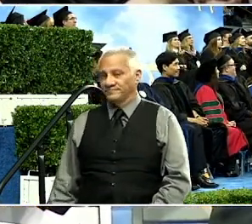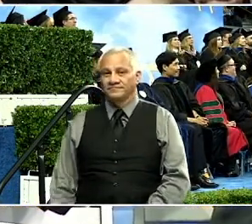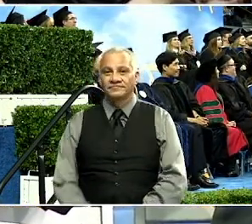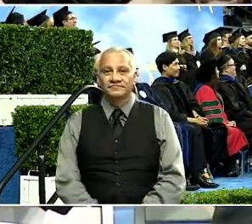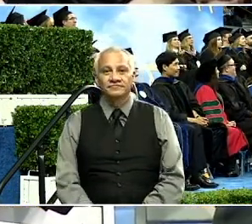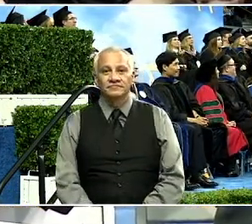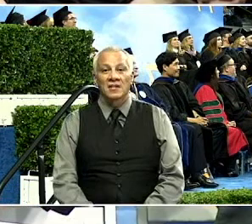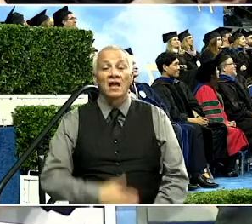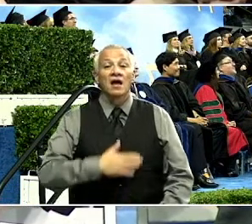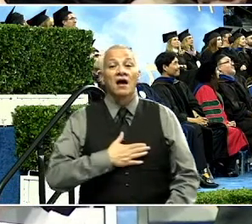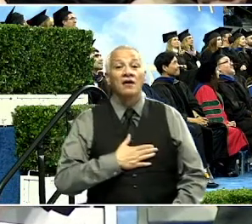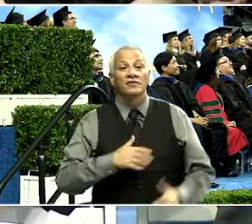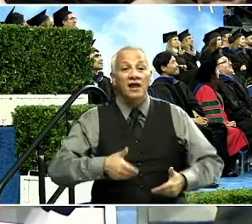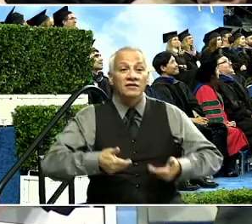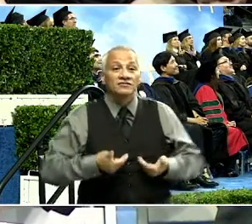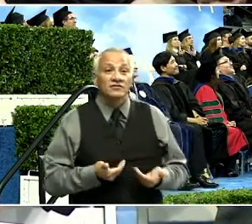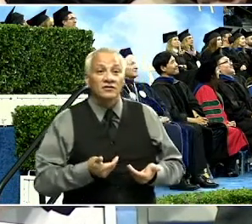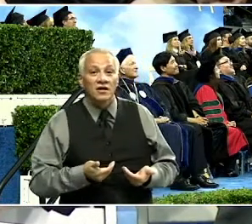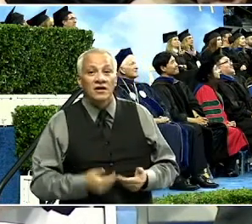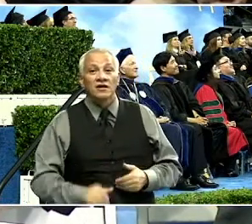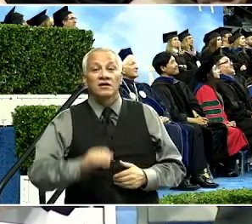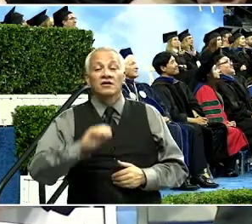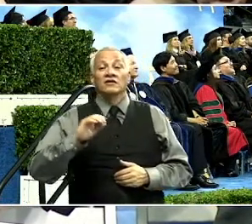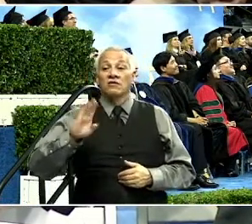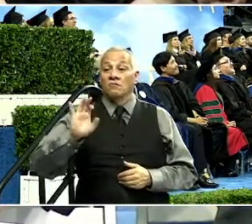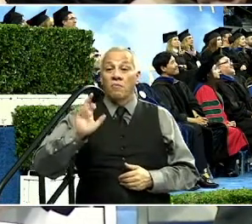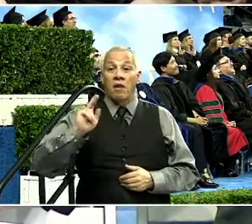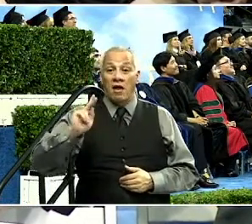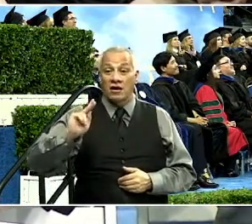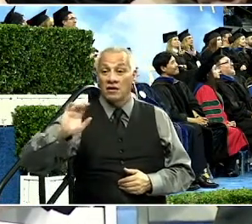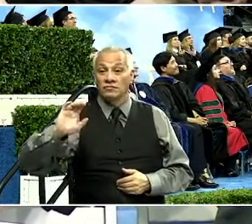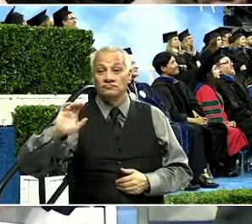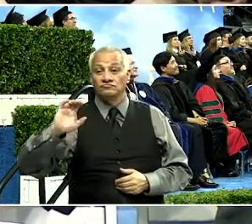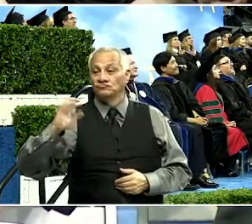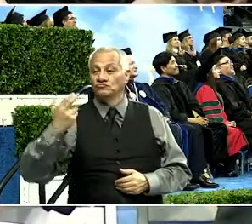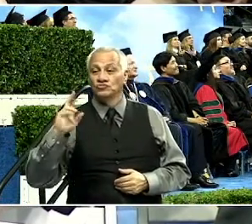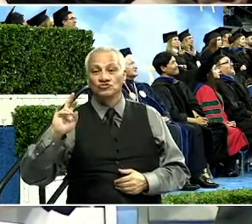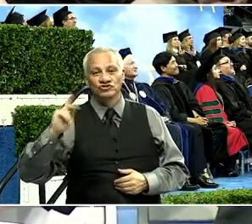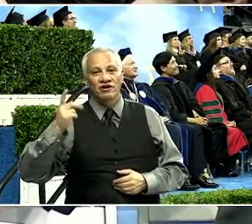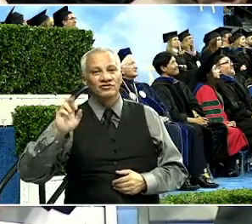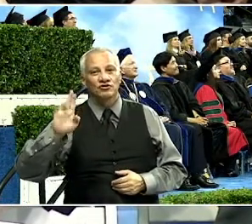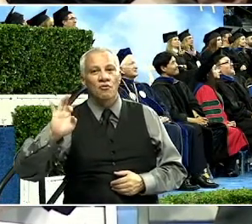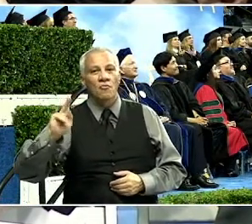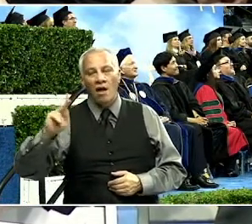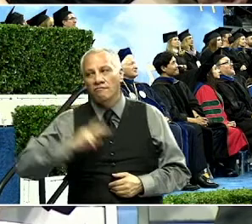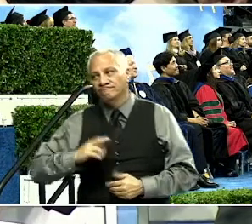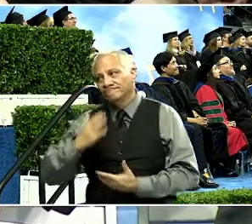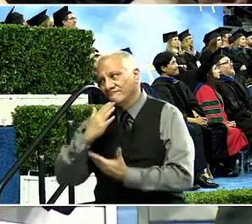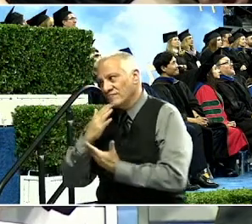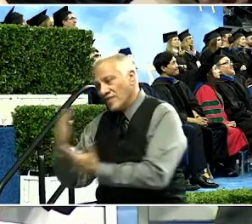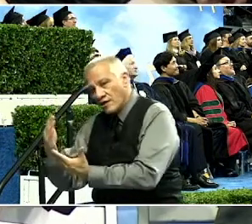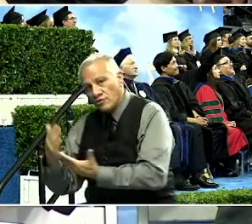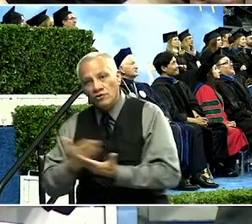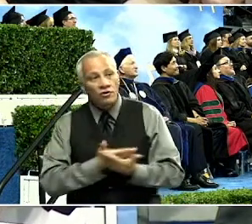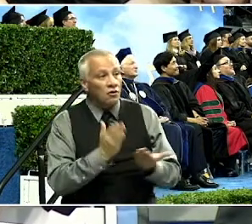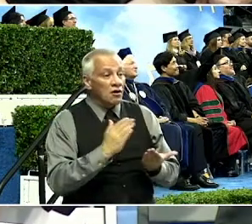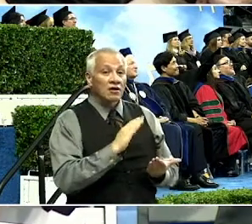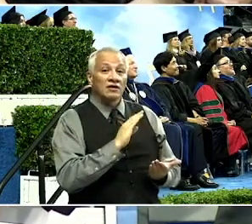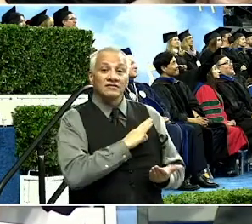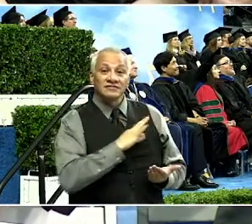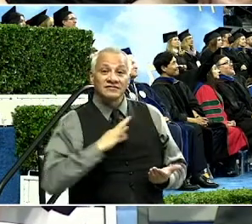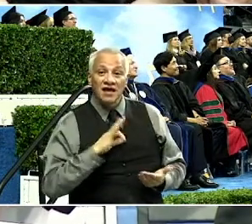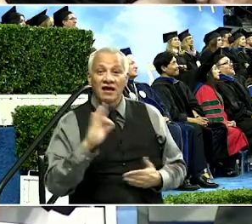I would first like to welcome renowned Chancellor Block, honored guests, our incredible faculty and staff, our